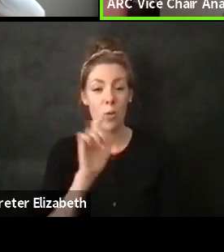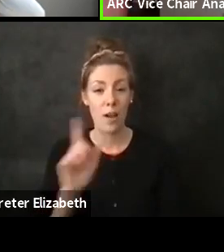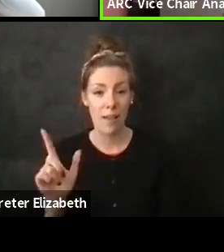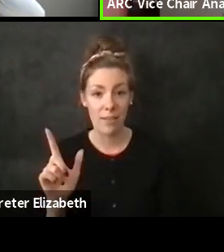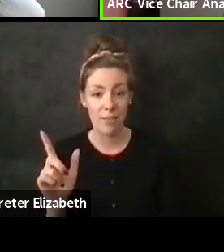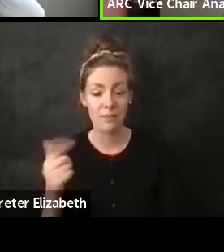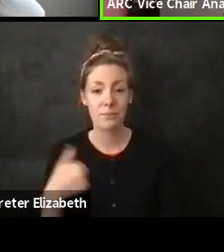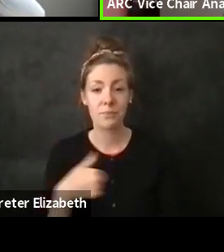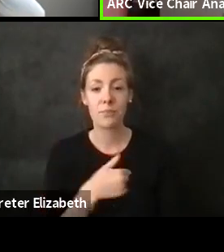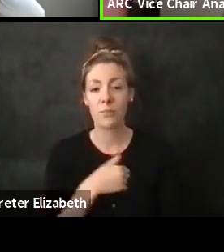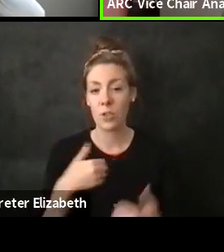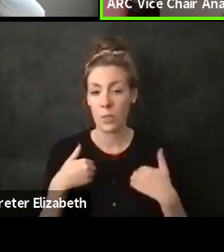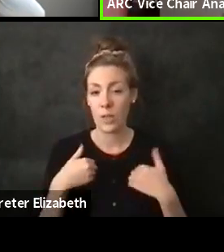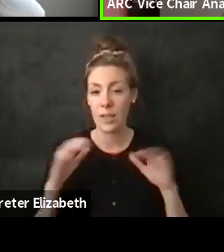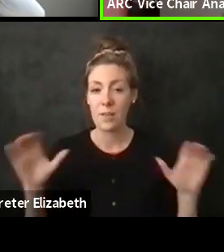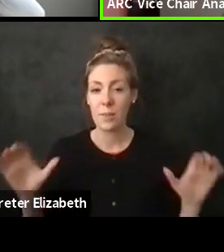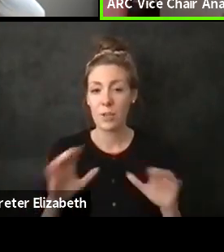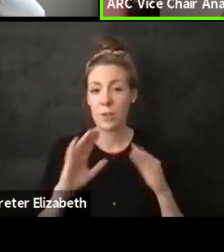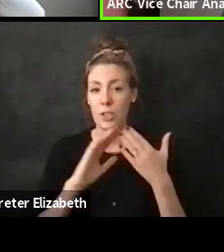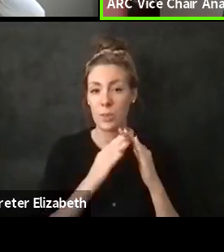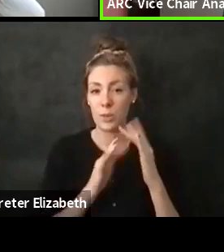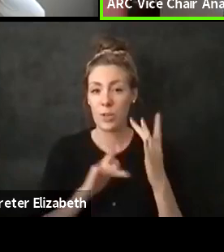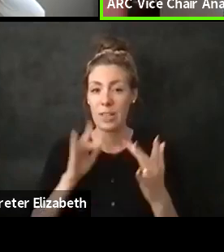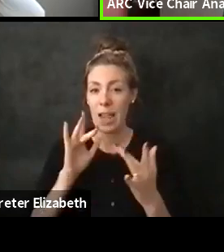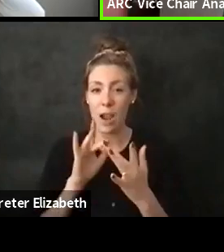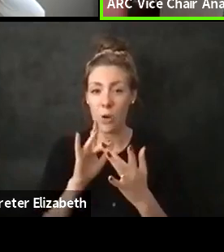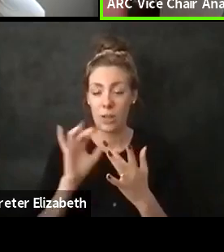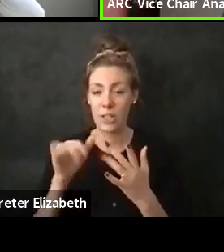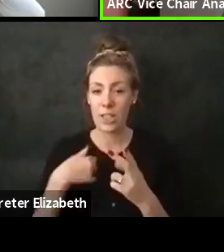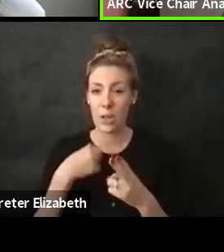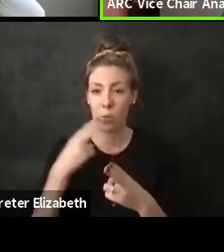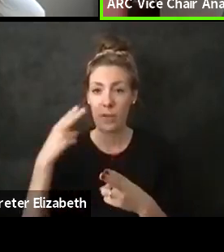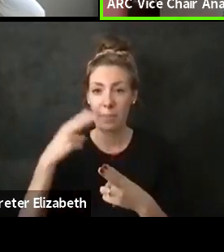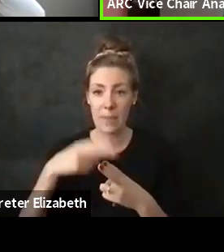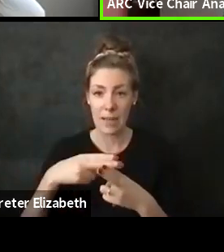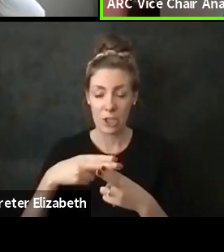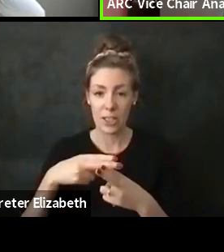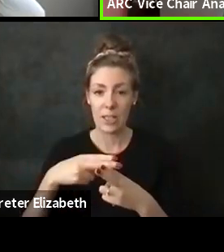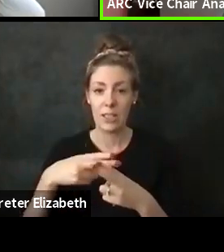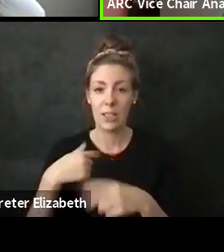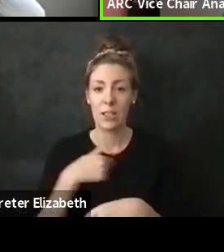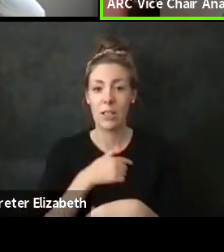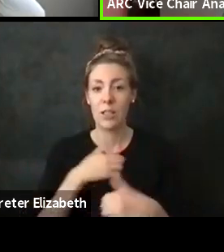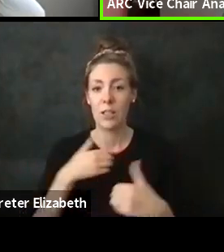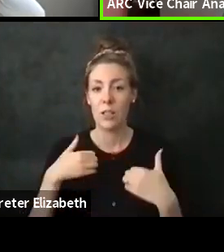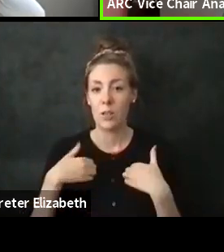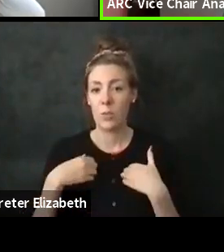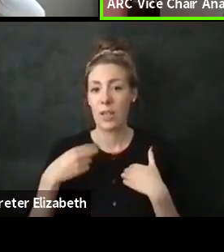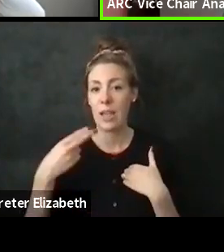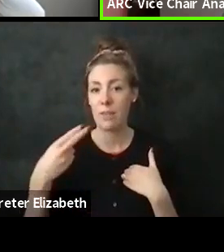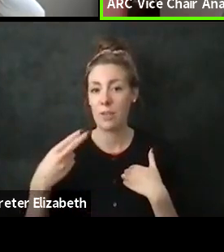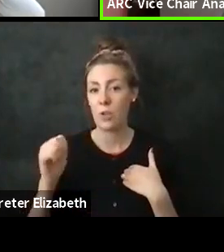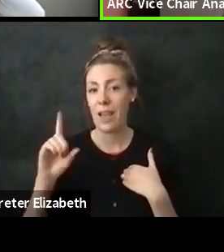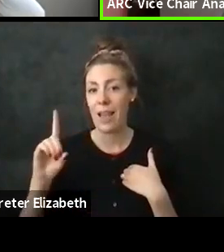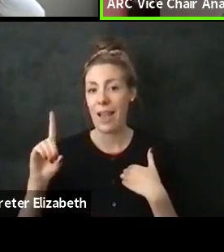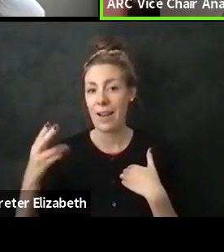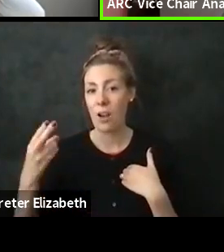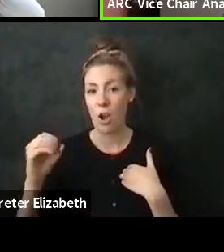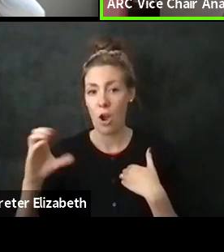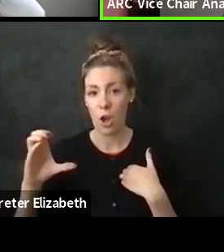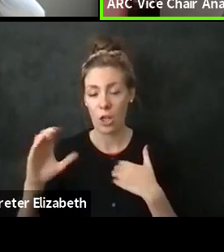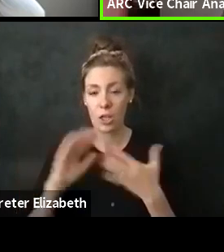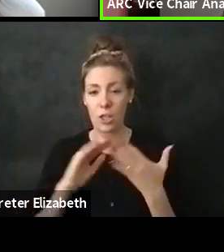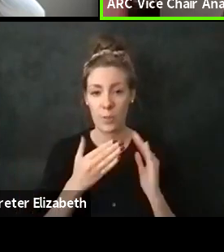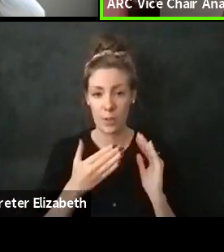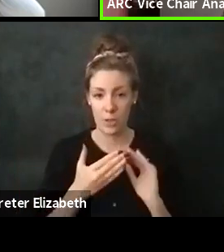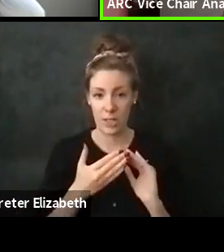We have been doing community outreach, like we mentioned. We have two ad hoc committees. One is community outreach,